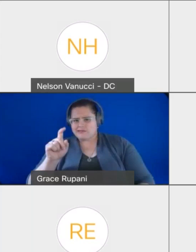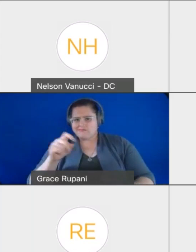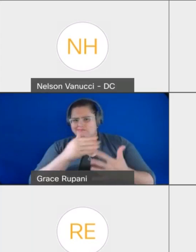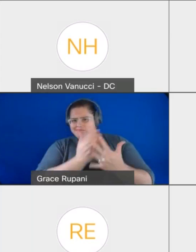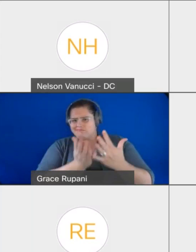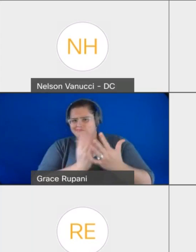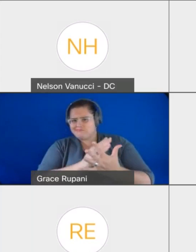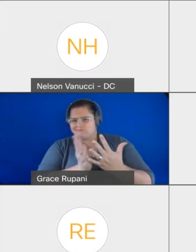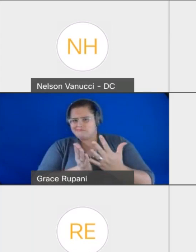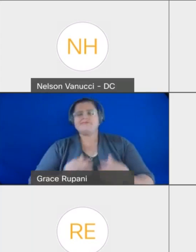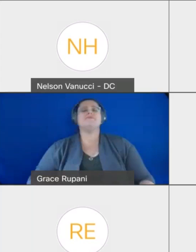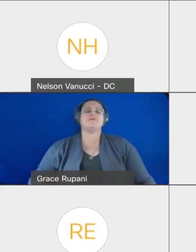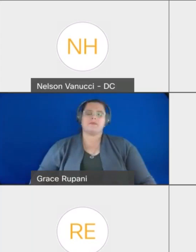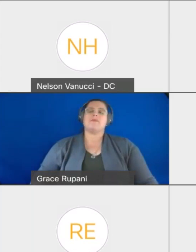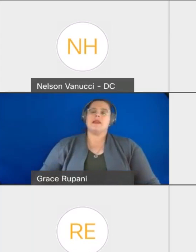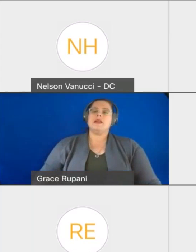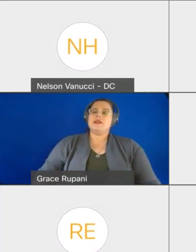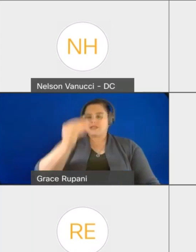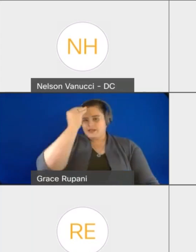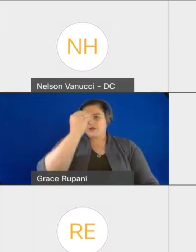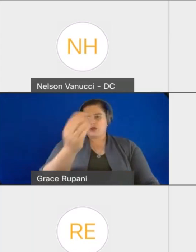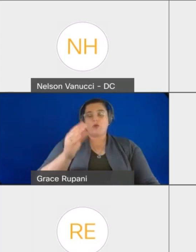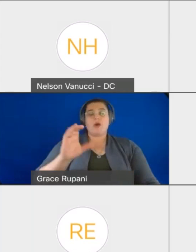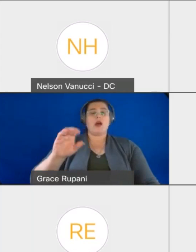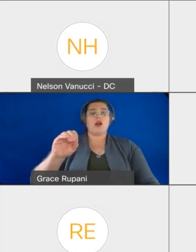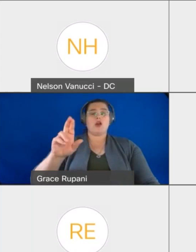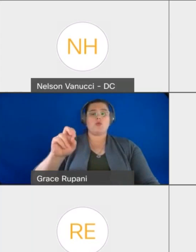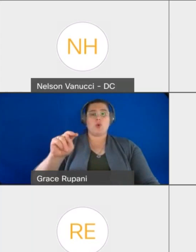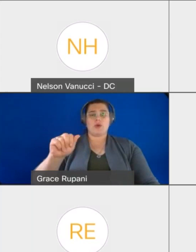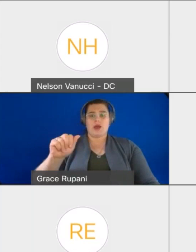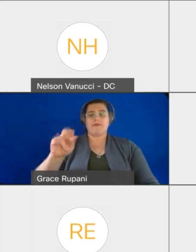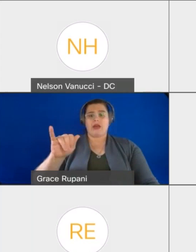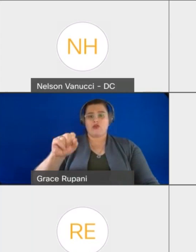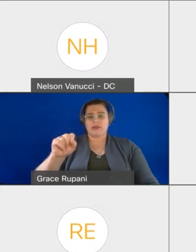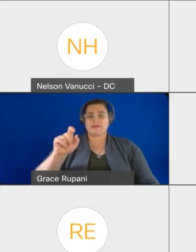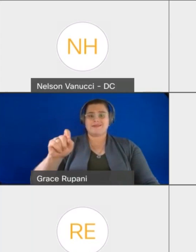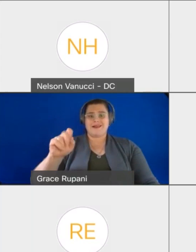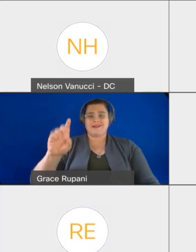go to coronavirus.dc.gov